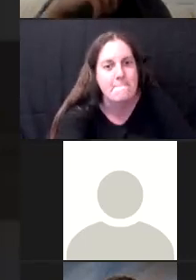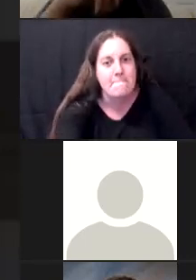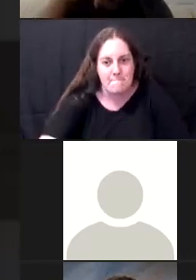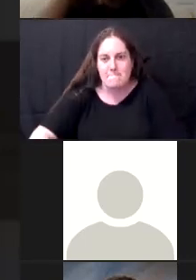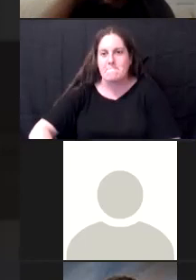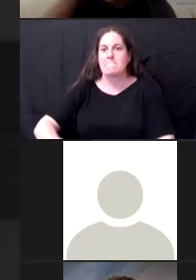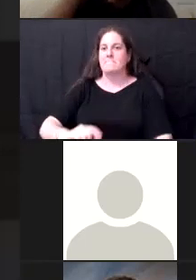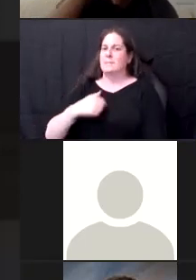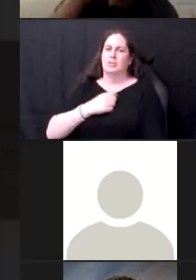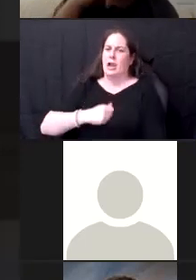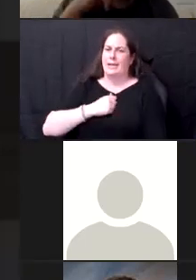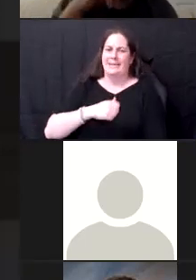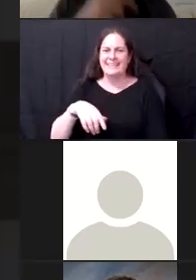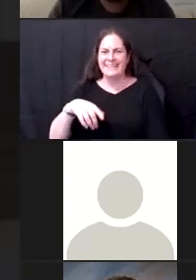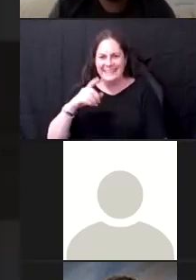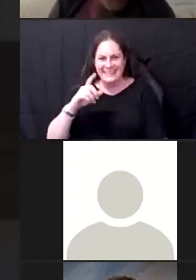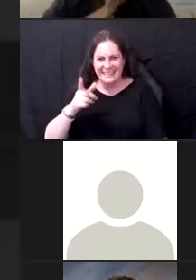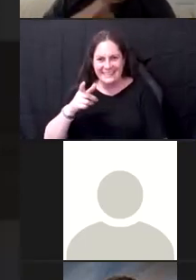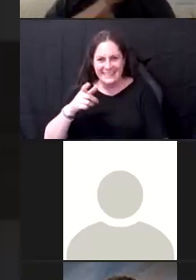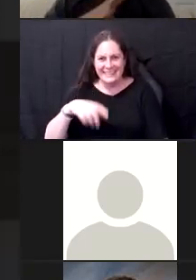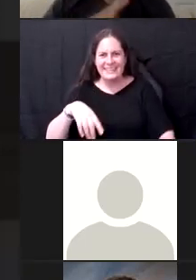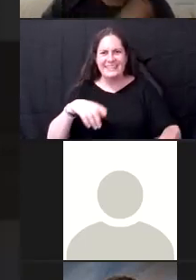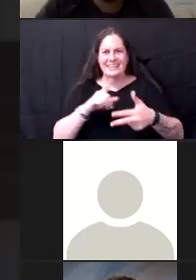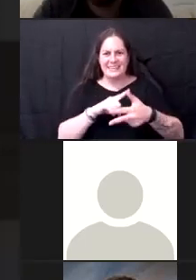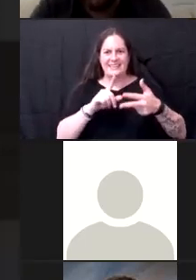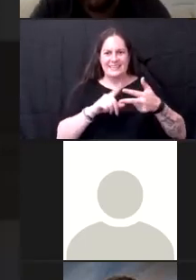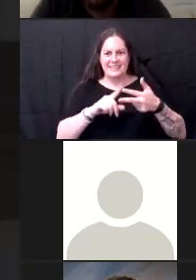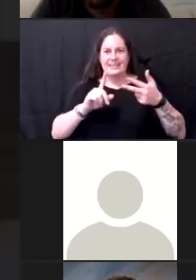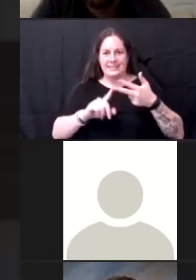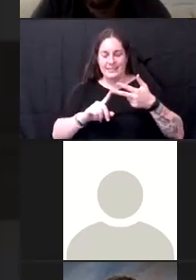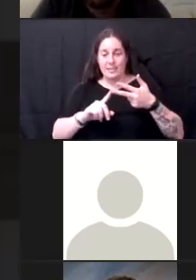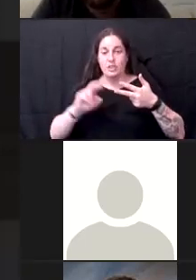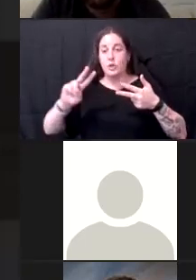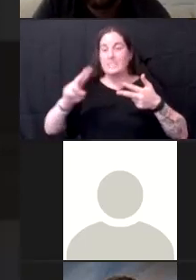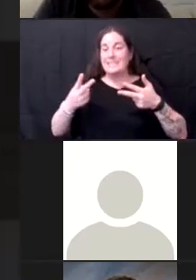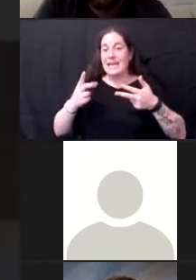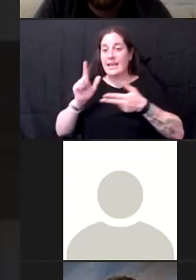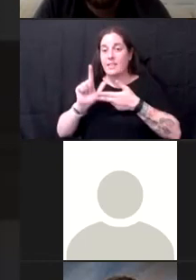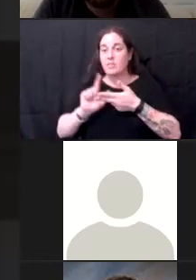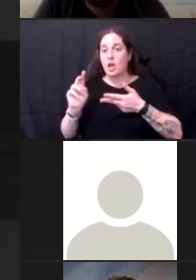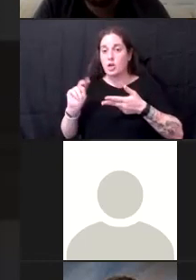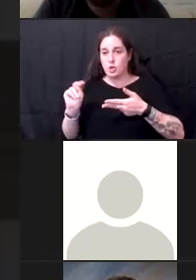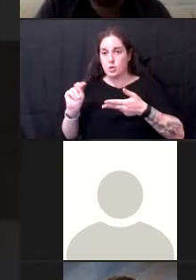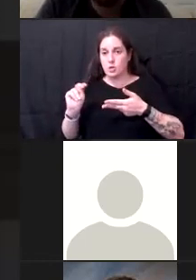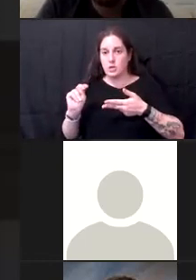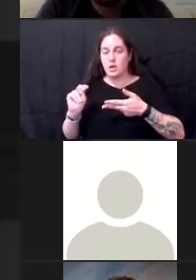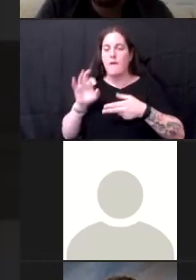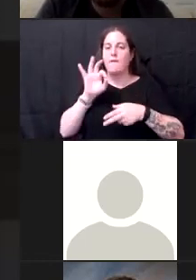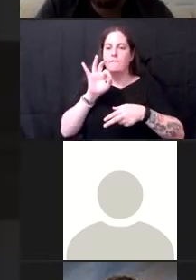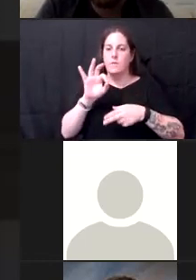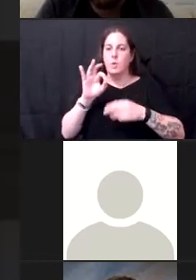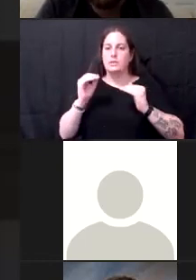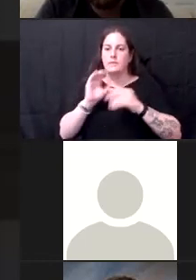problem, no problem. So we know from Newton's second law on Monday, force equals mass times